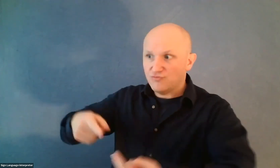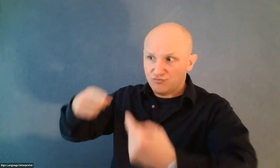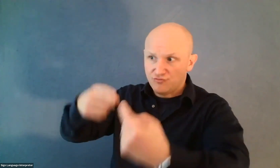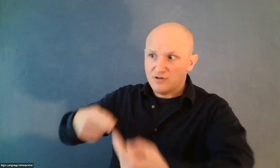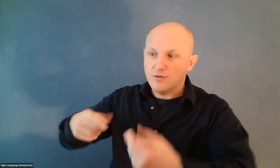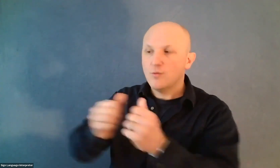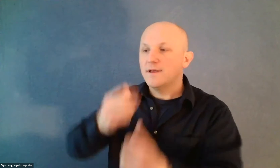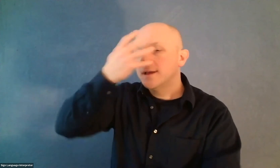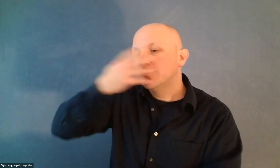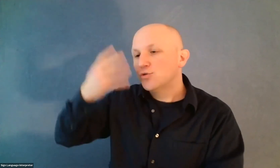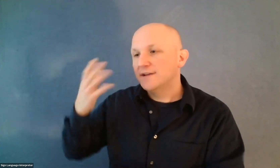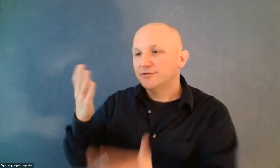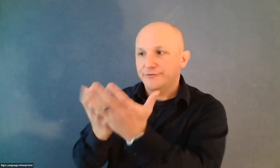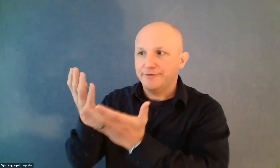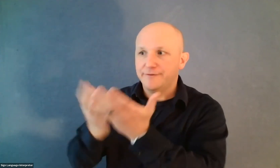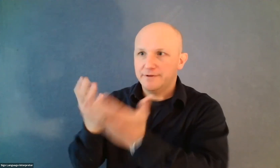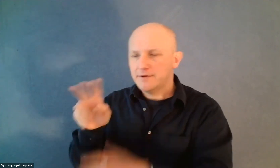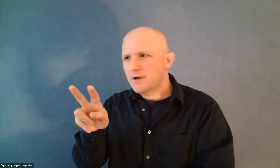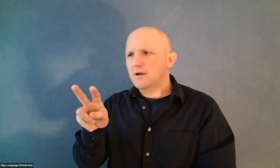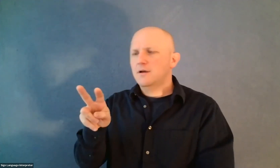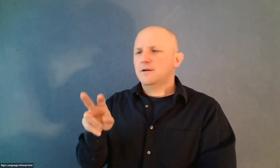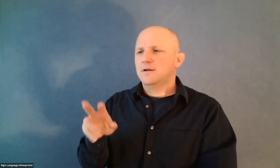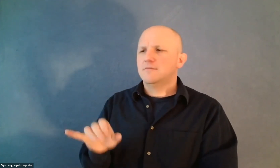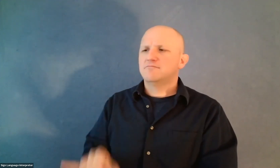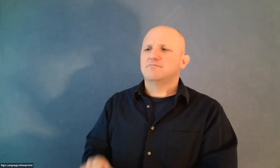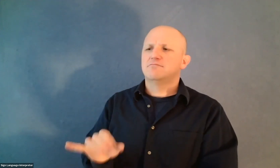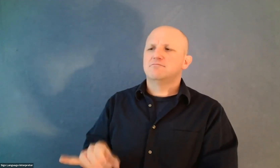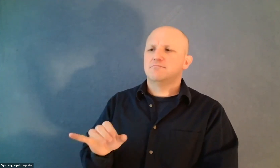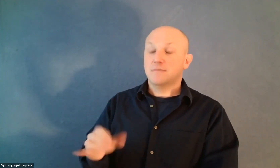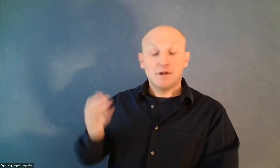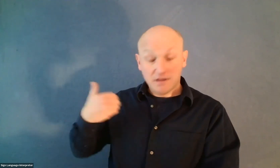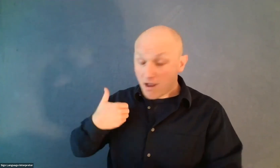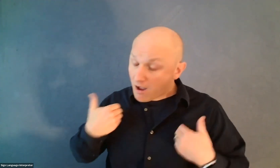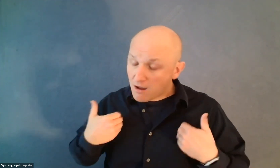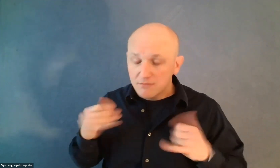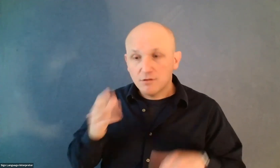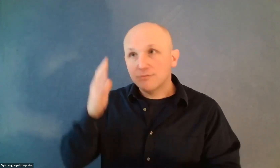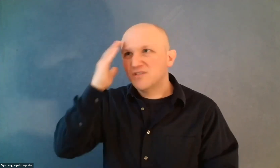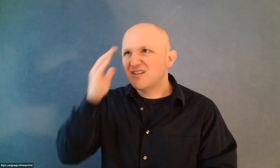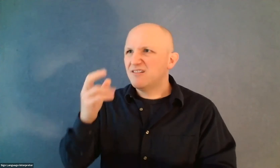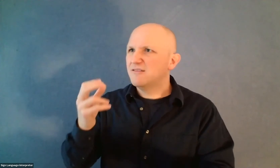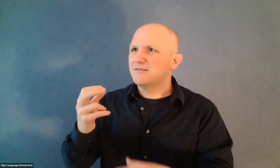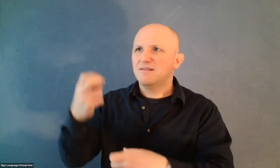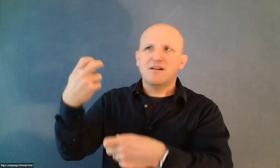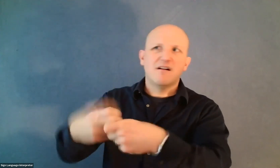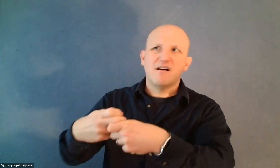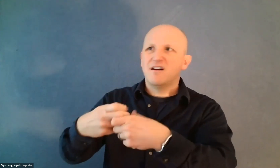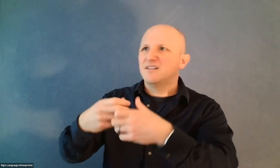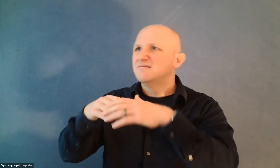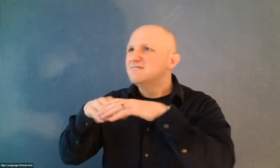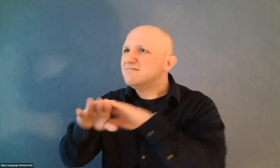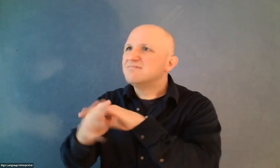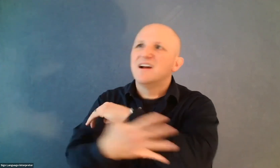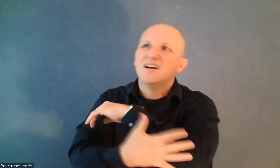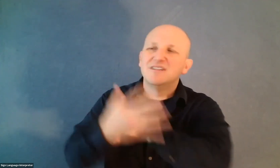services. And even as a kid, I knew like what that meant and how much it was needed. So even just